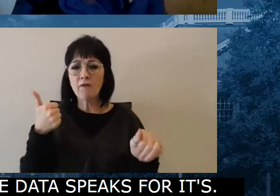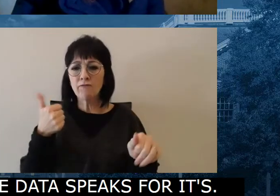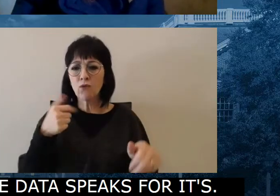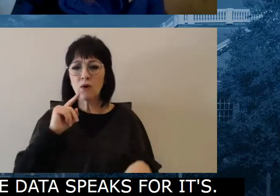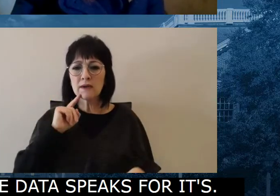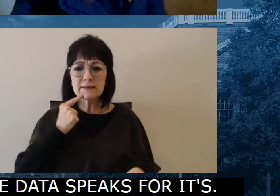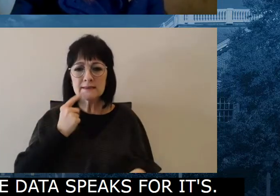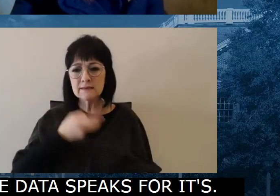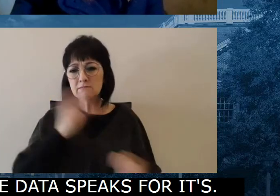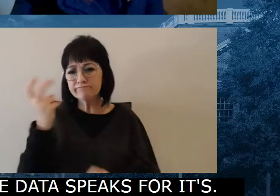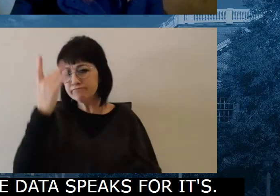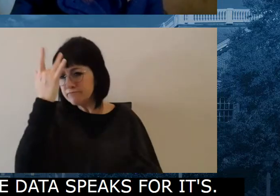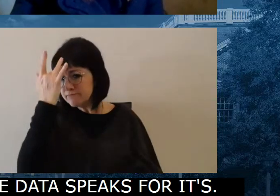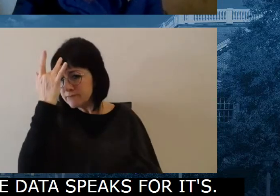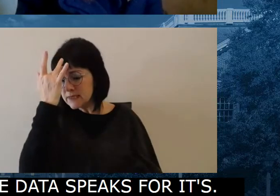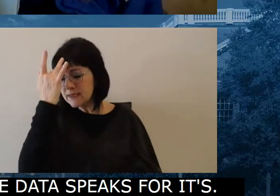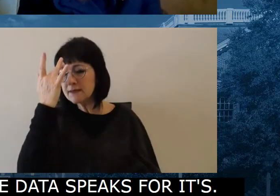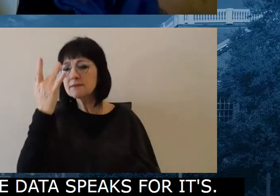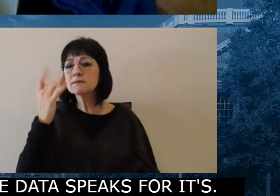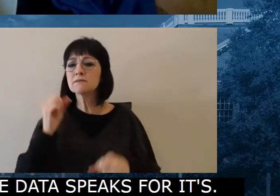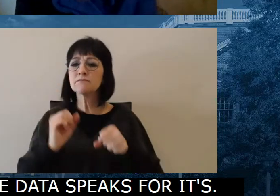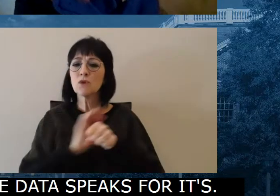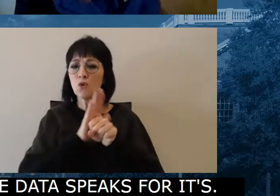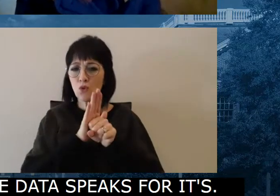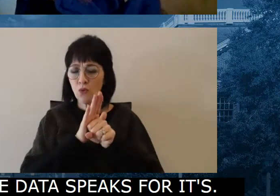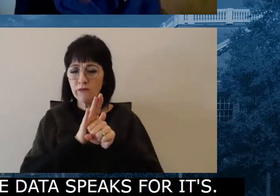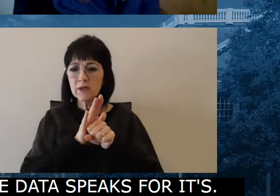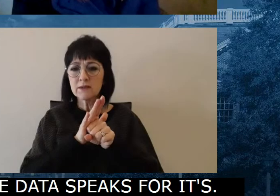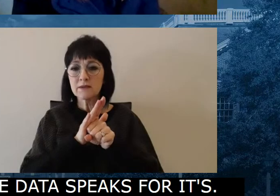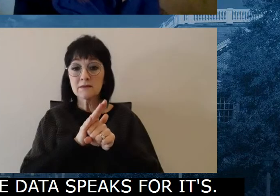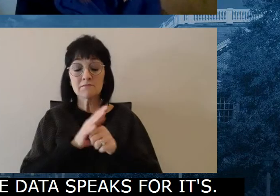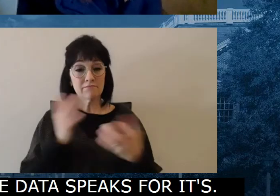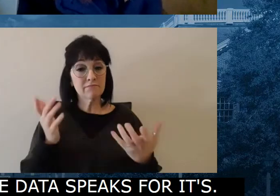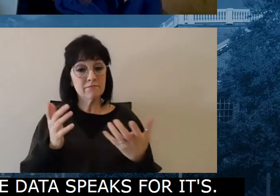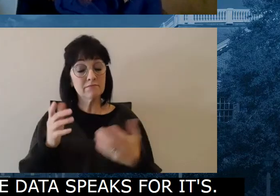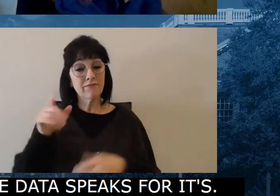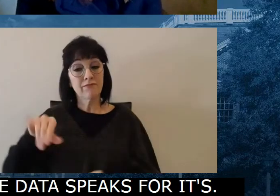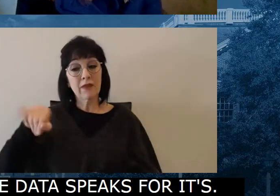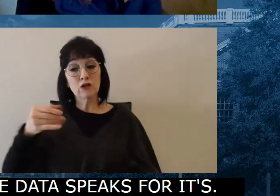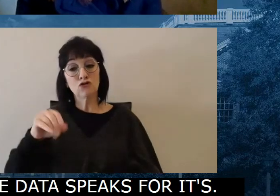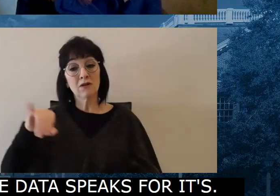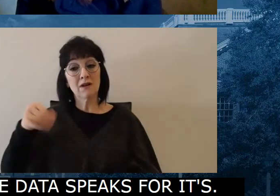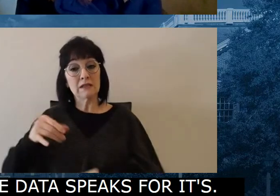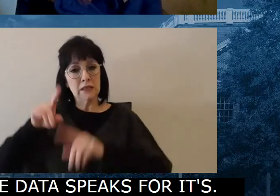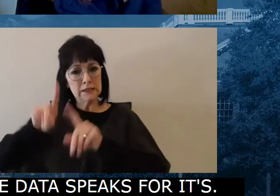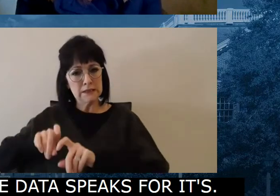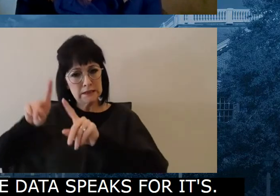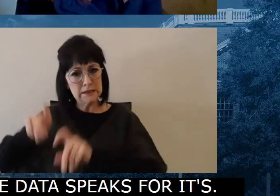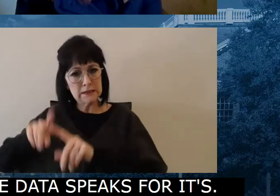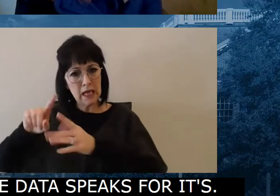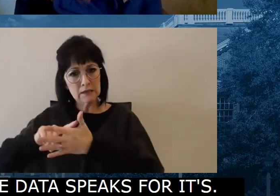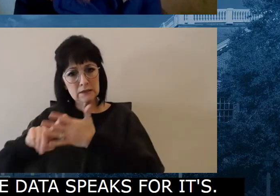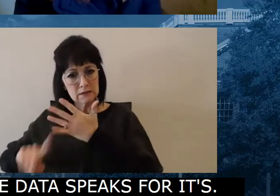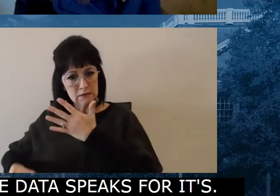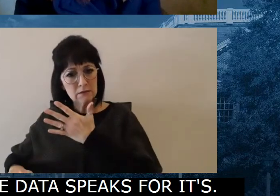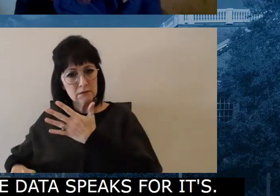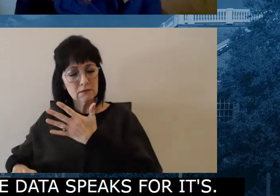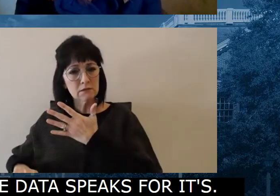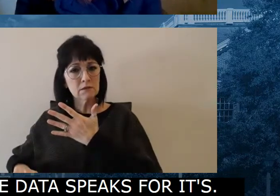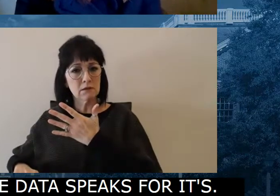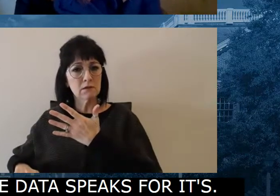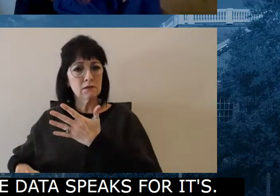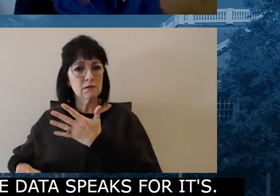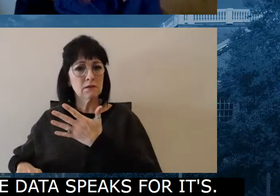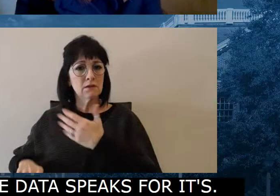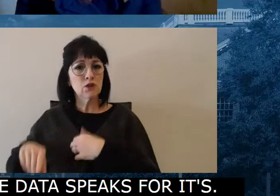in different circumstances than the Pfizer and the Moderna some greater efficacy, I understand, with the